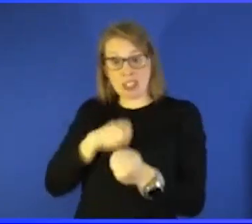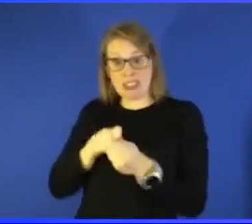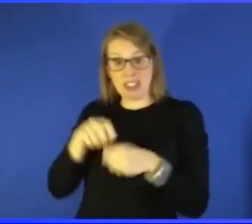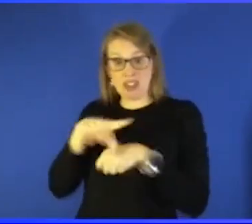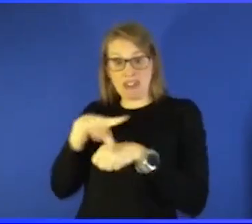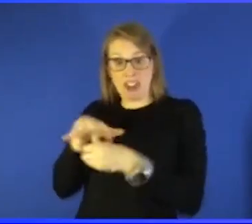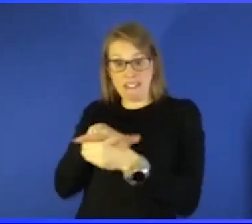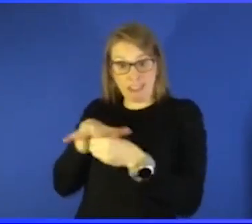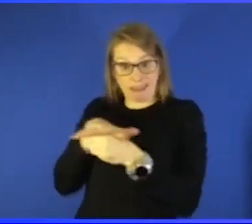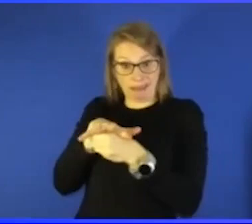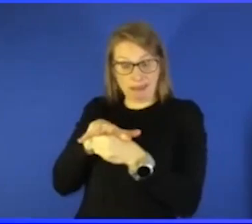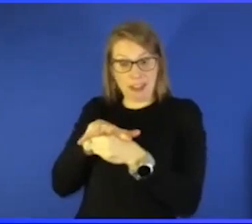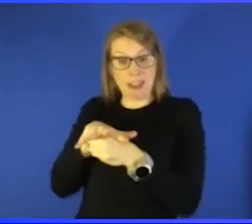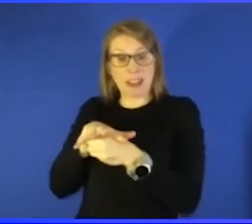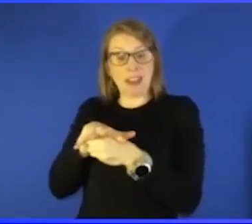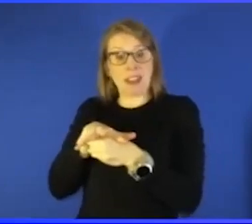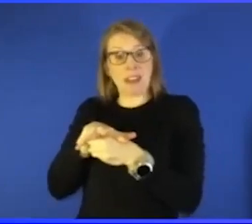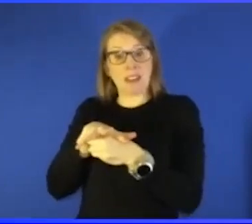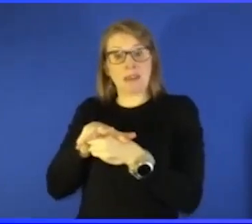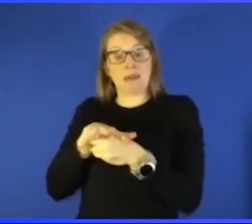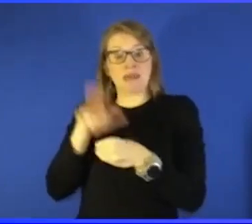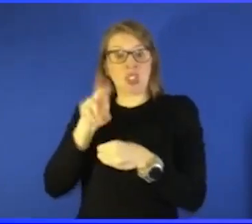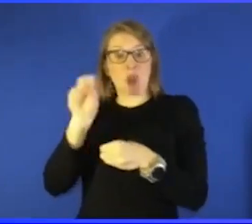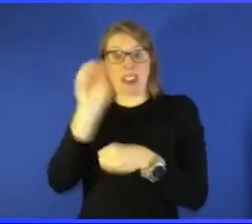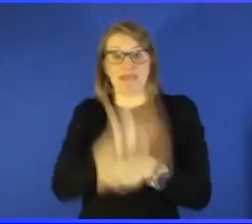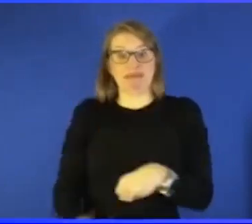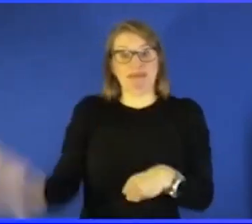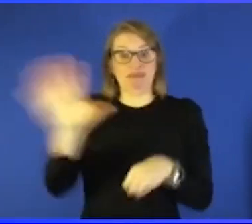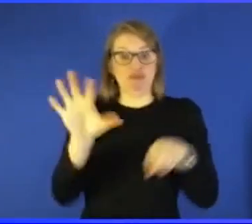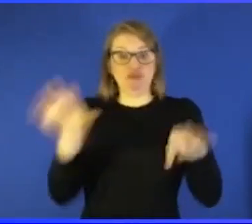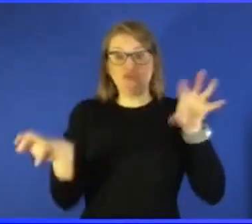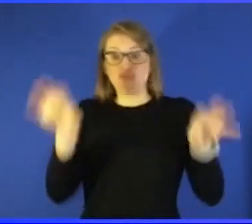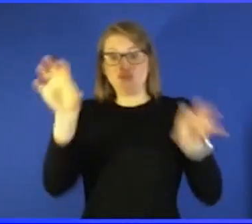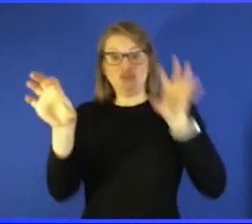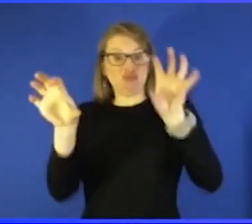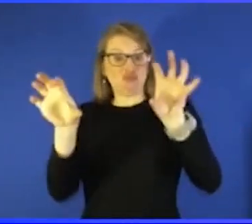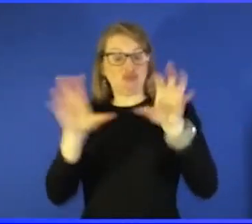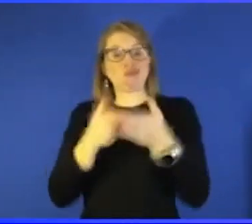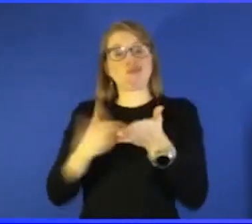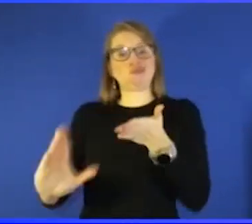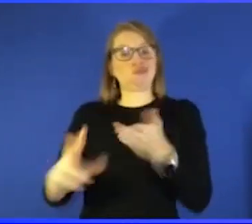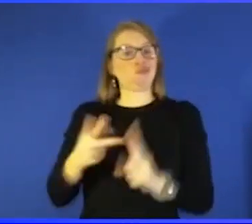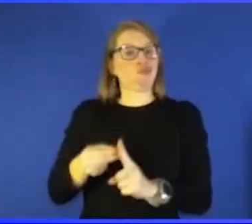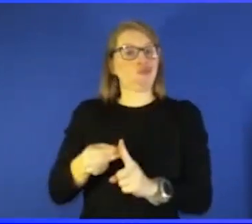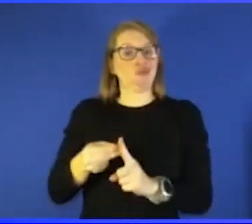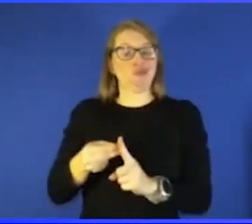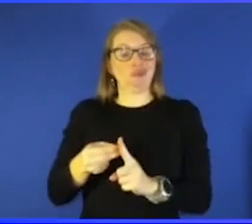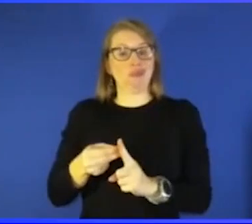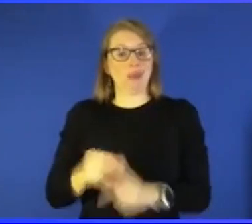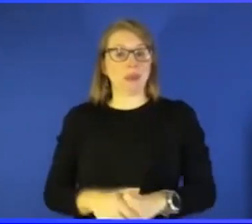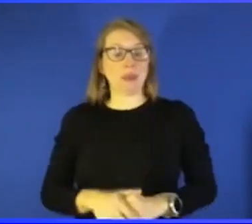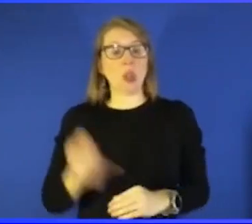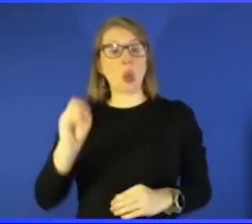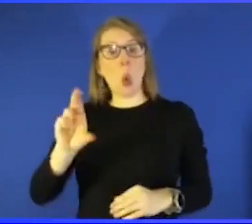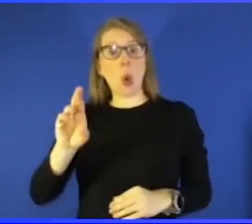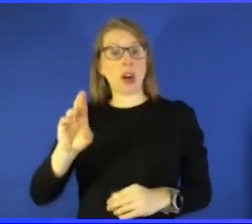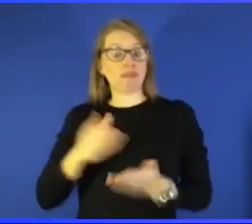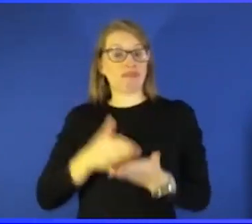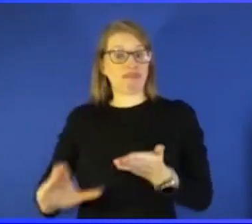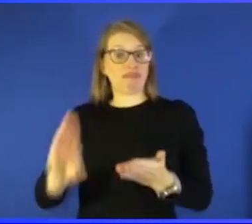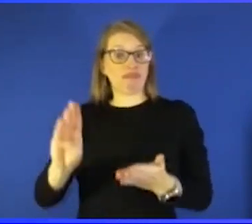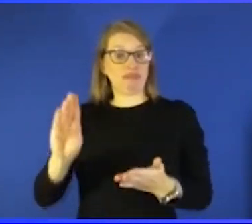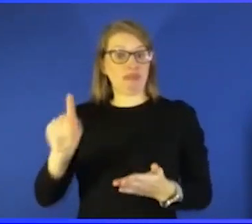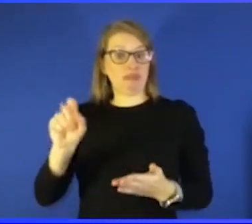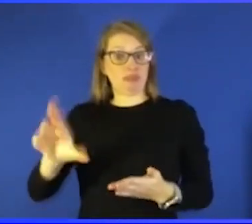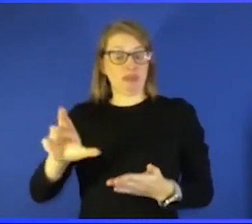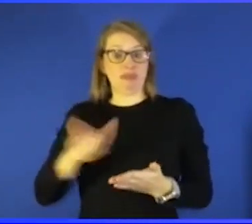areas spread throughout the country who are not getting vaccine doses or boosters, not even getting their first vaccine.